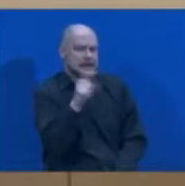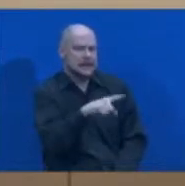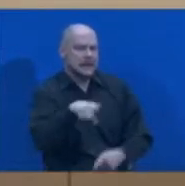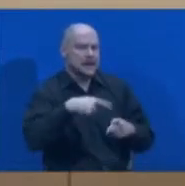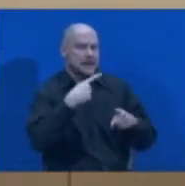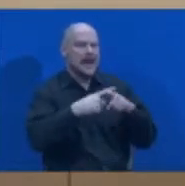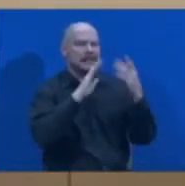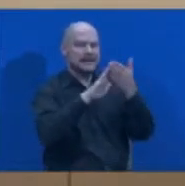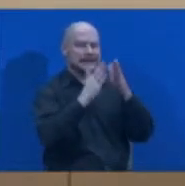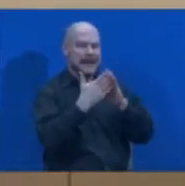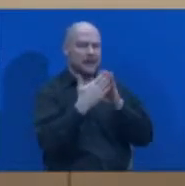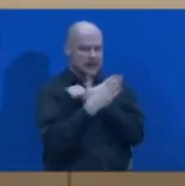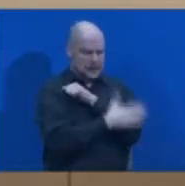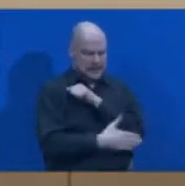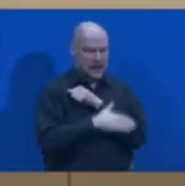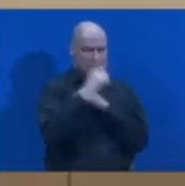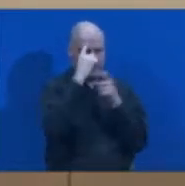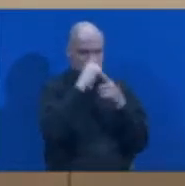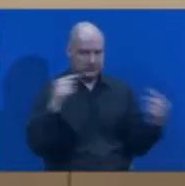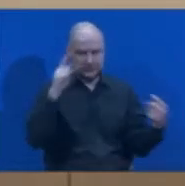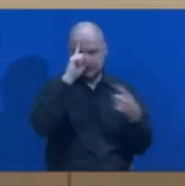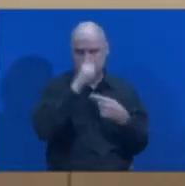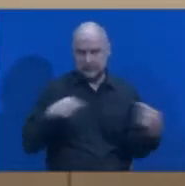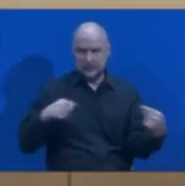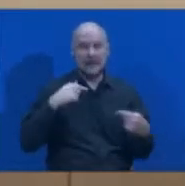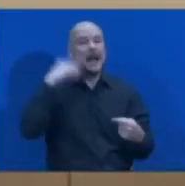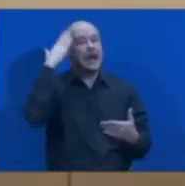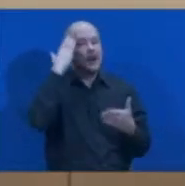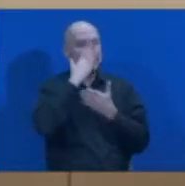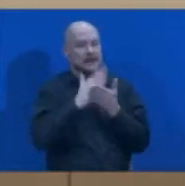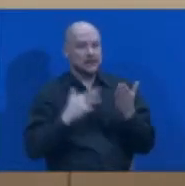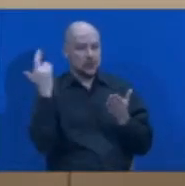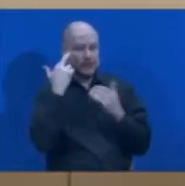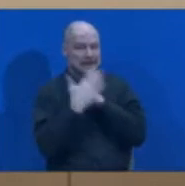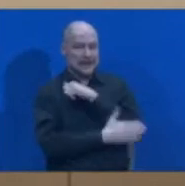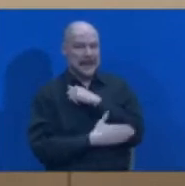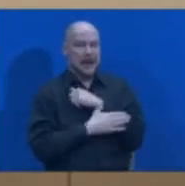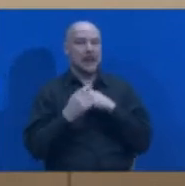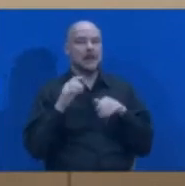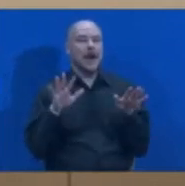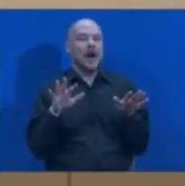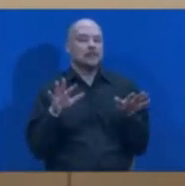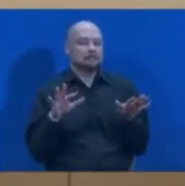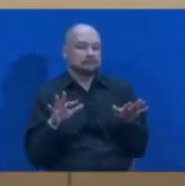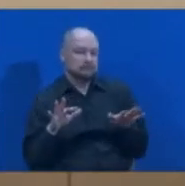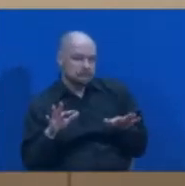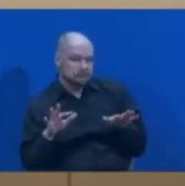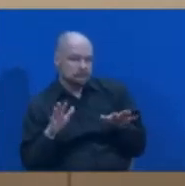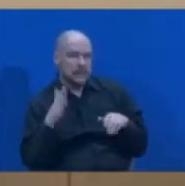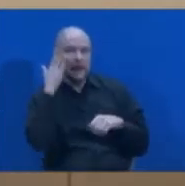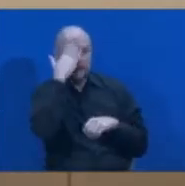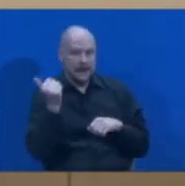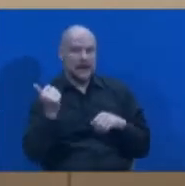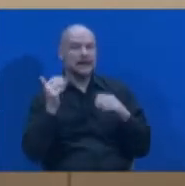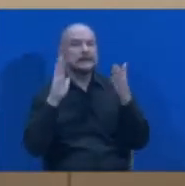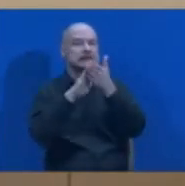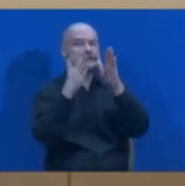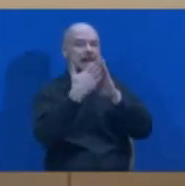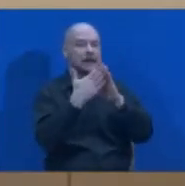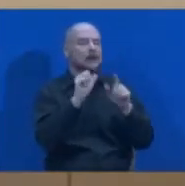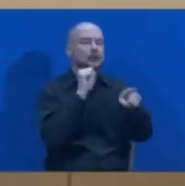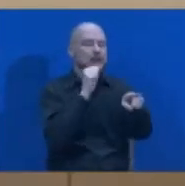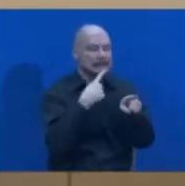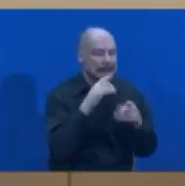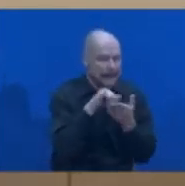or are they still having reservations? And that we kind of backed out of the county order was because, even though this was not explicitly